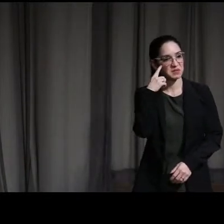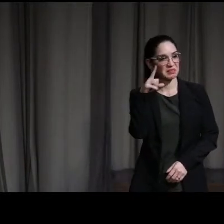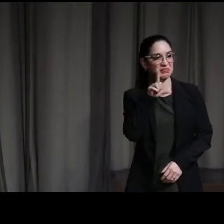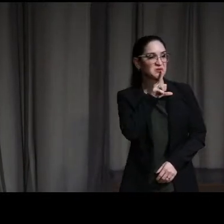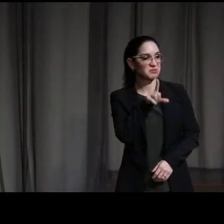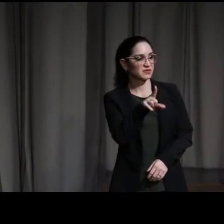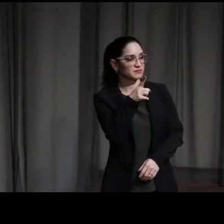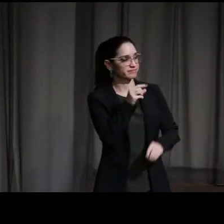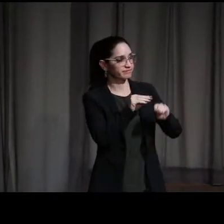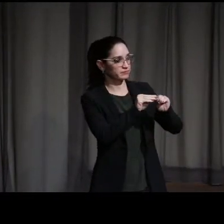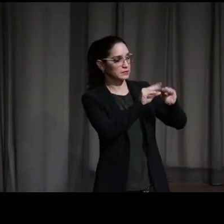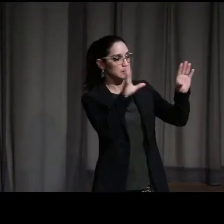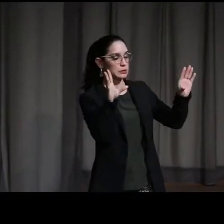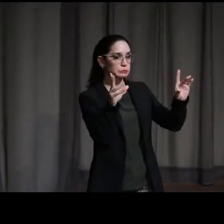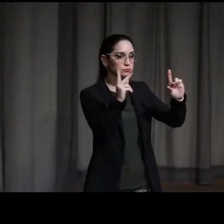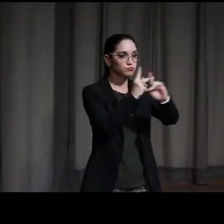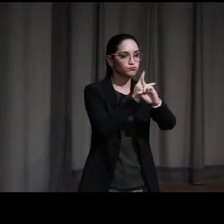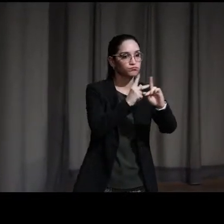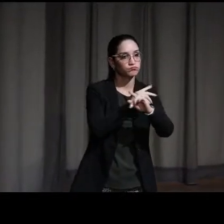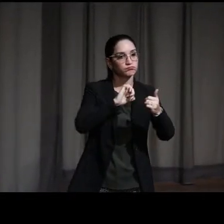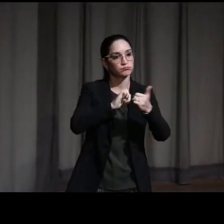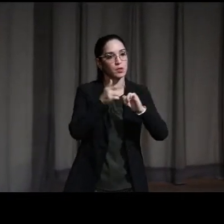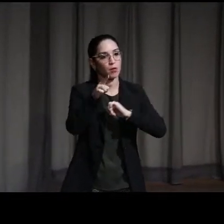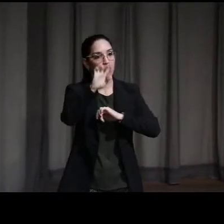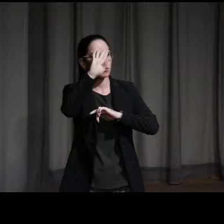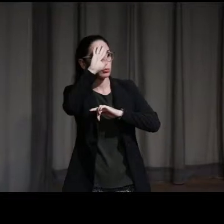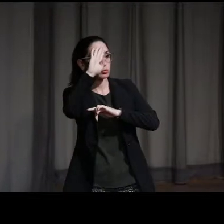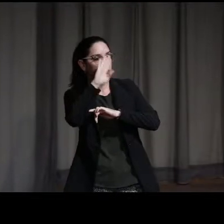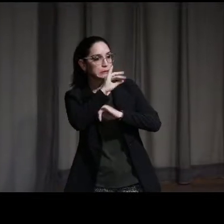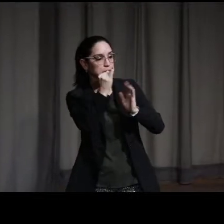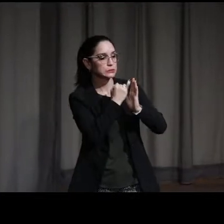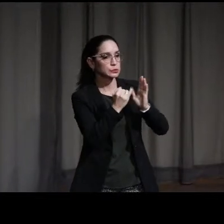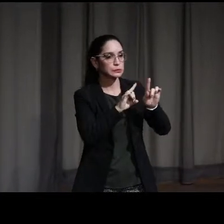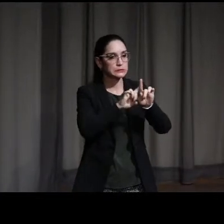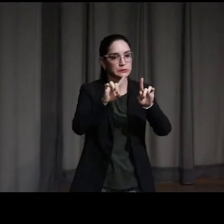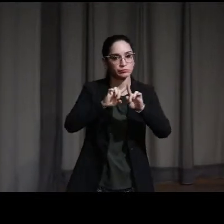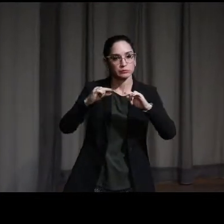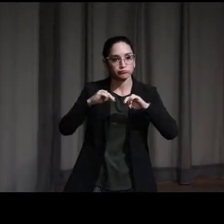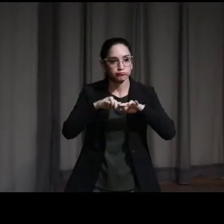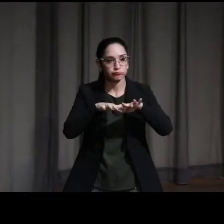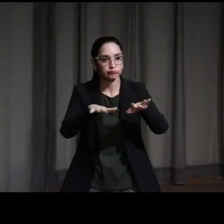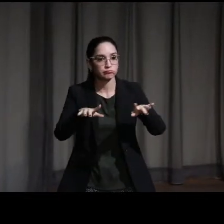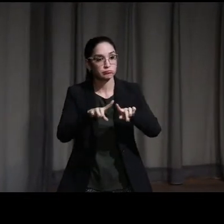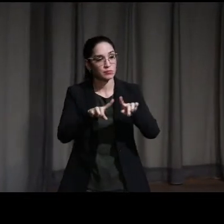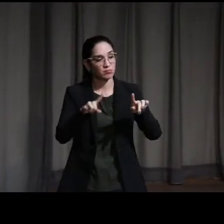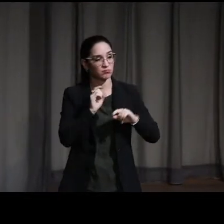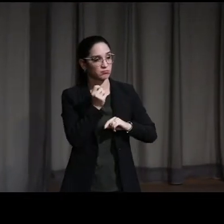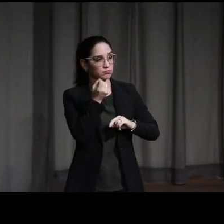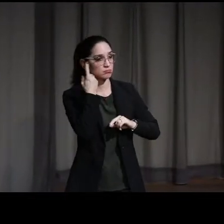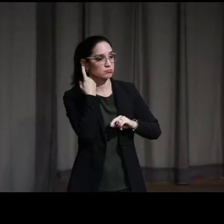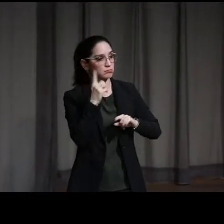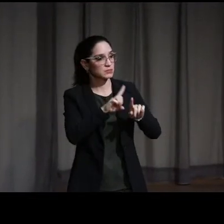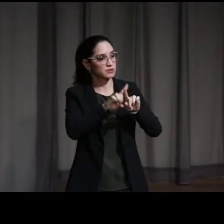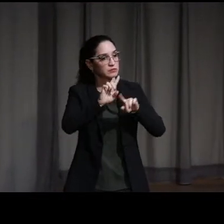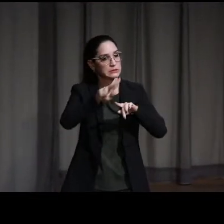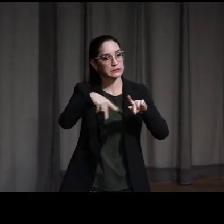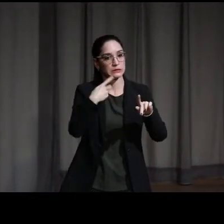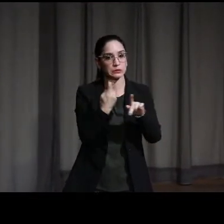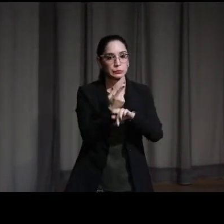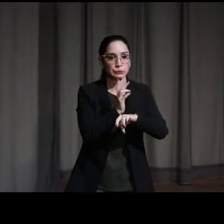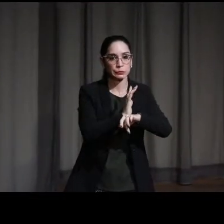trajectory of Cuban art, you know, not only in visual arts but in other fields, there's things that are works of